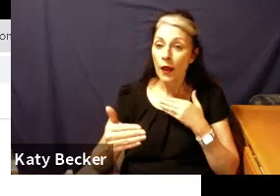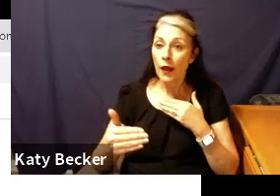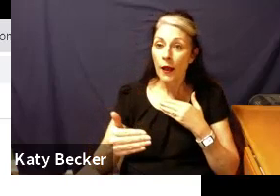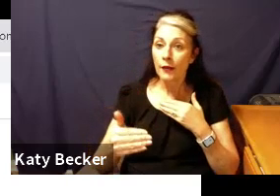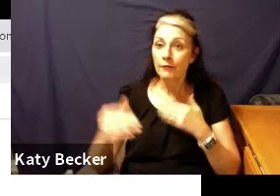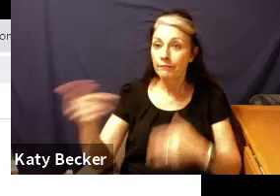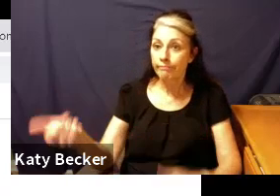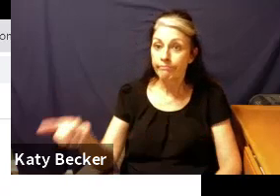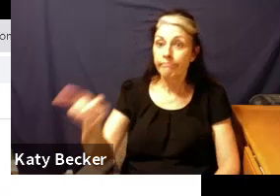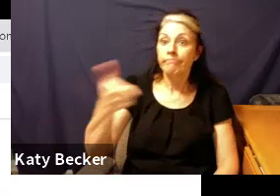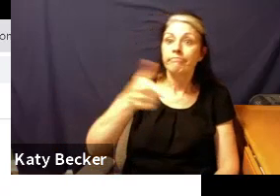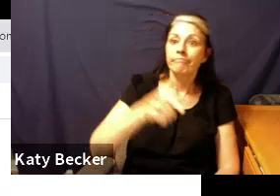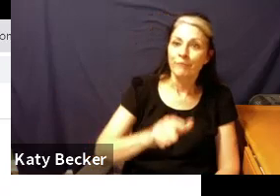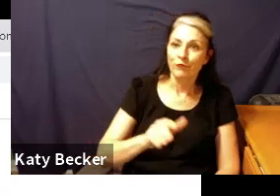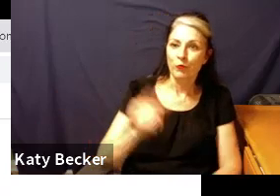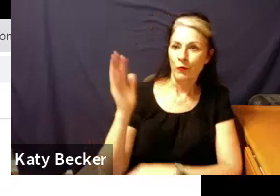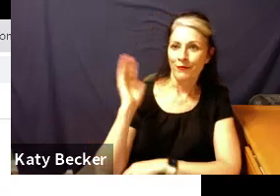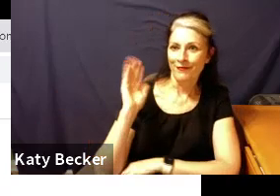get started.